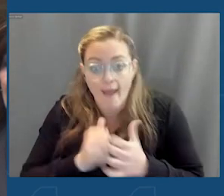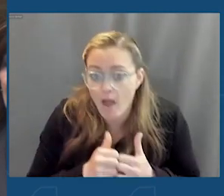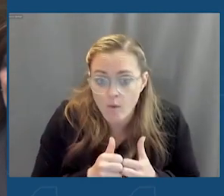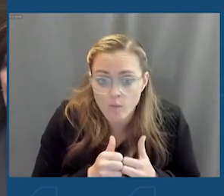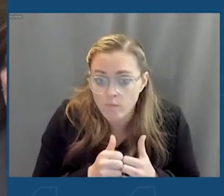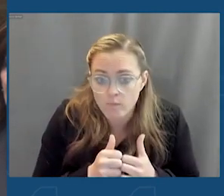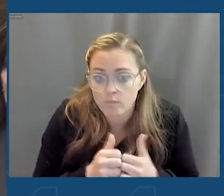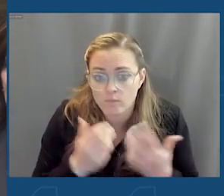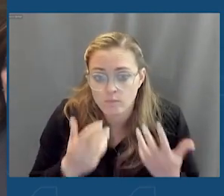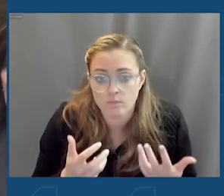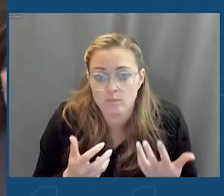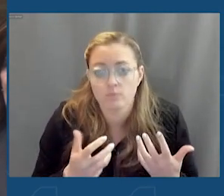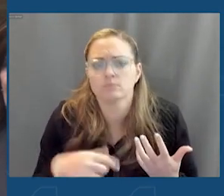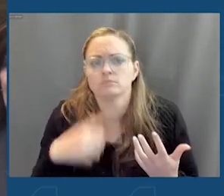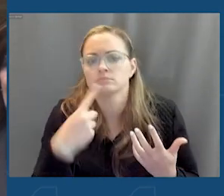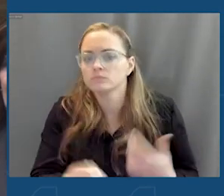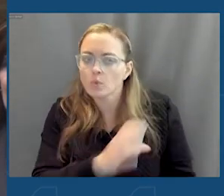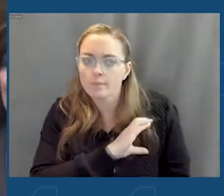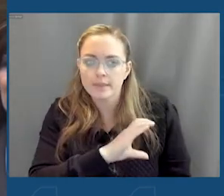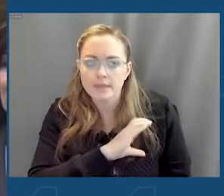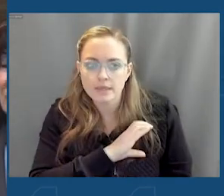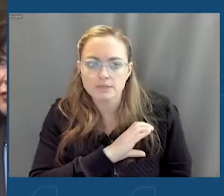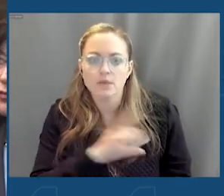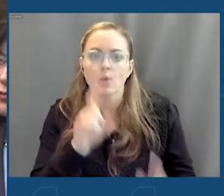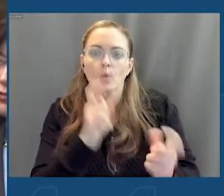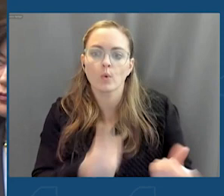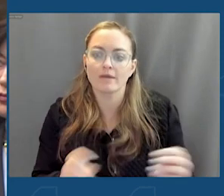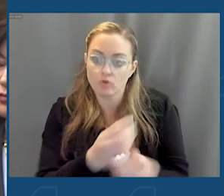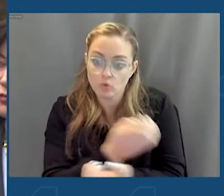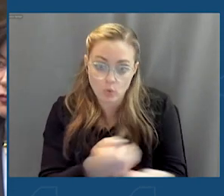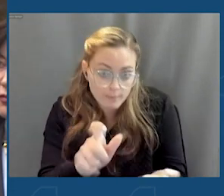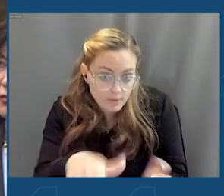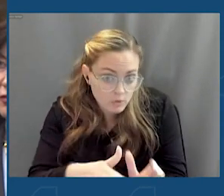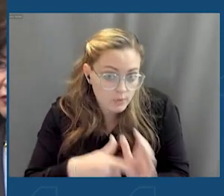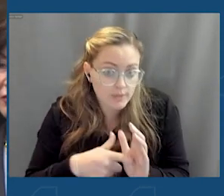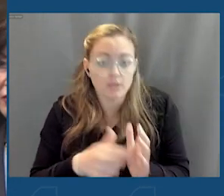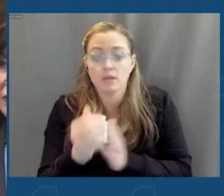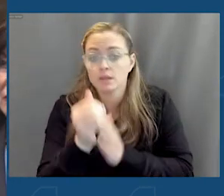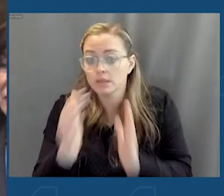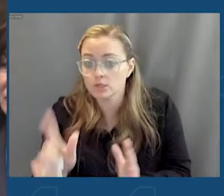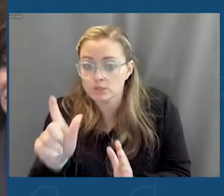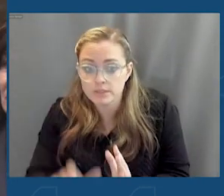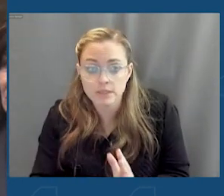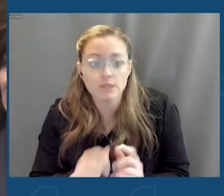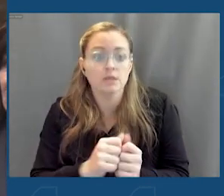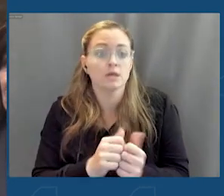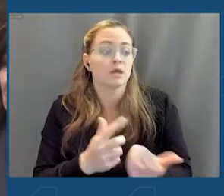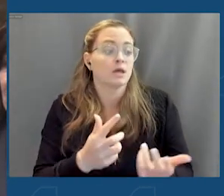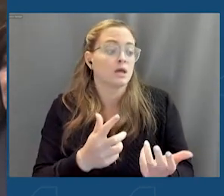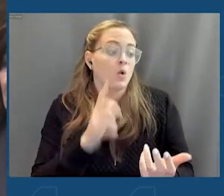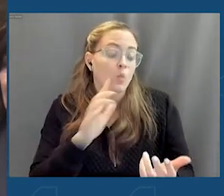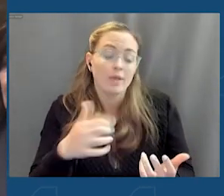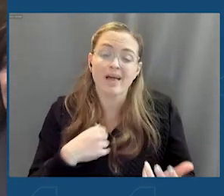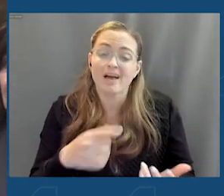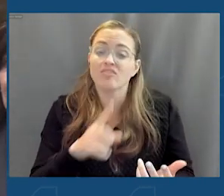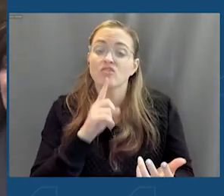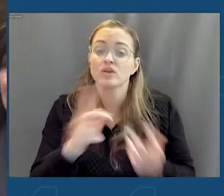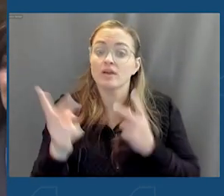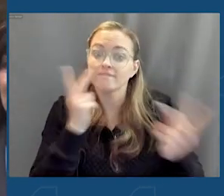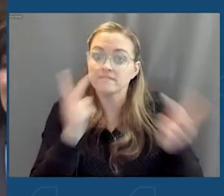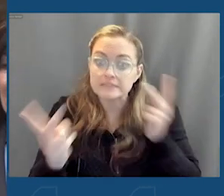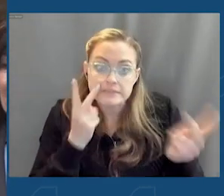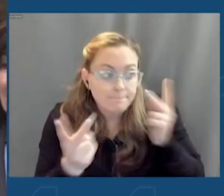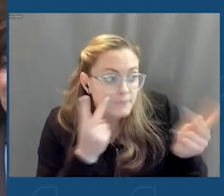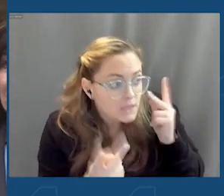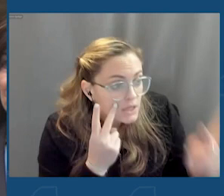We said to our police officers, we're going to give you the equipment, the leadership, and our officers were going to have a real visible presence,